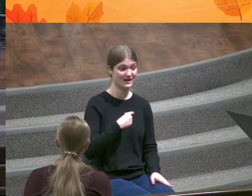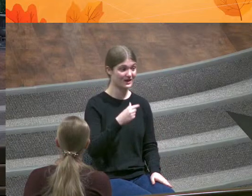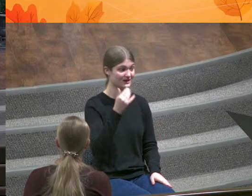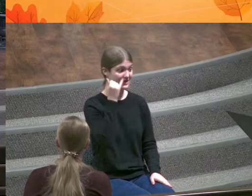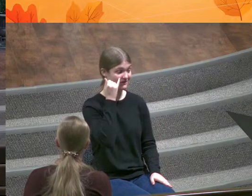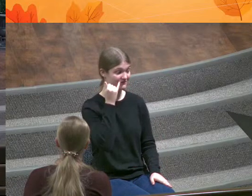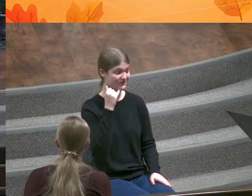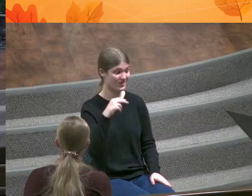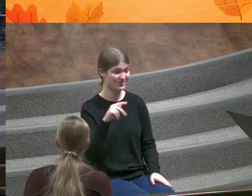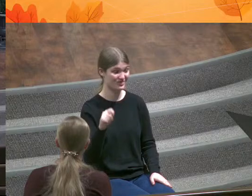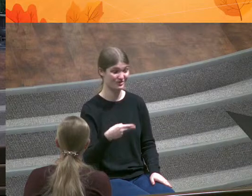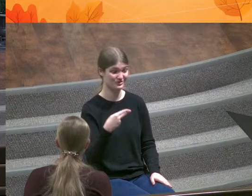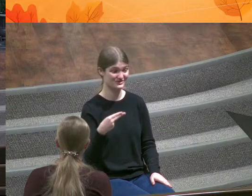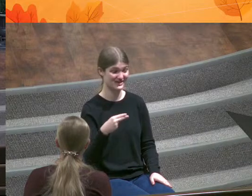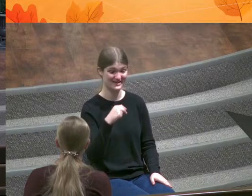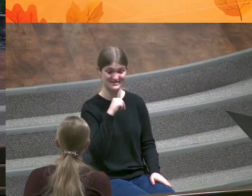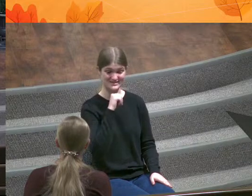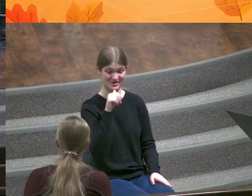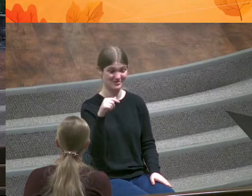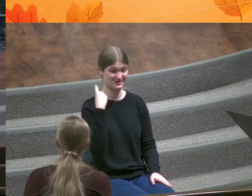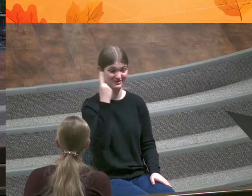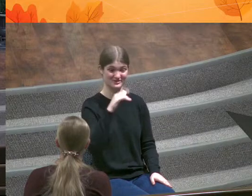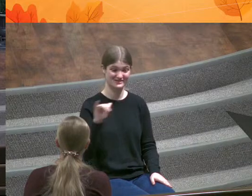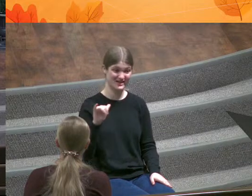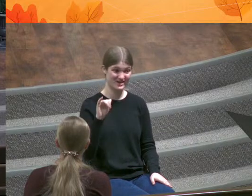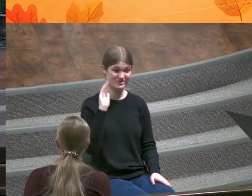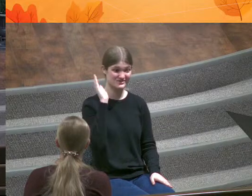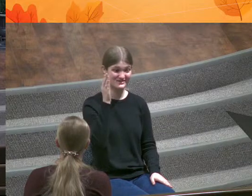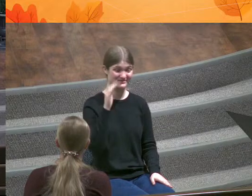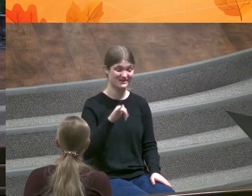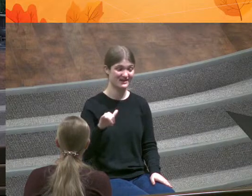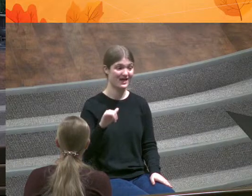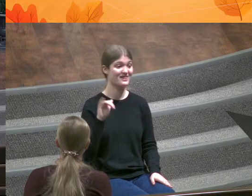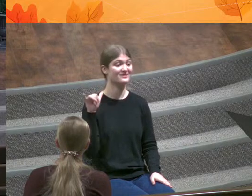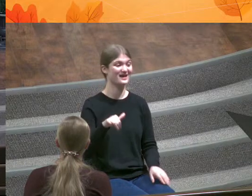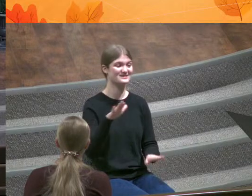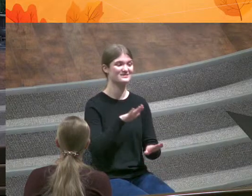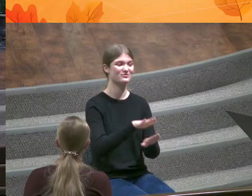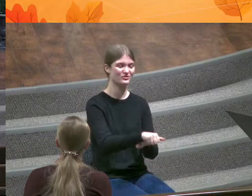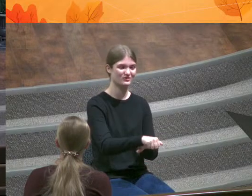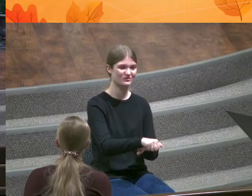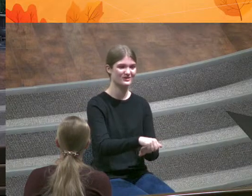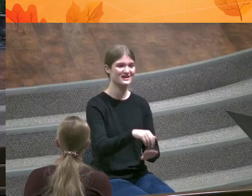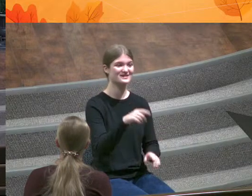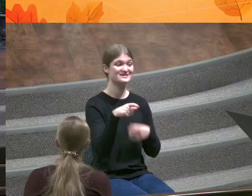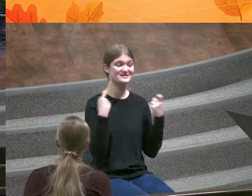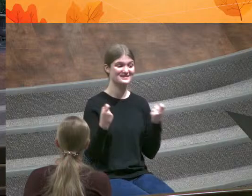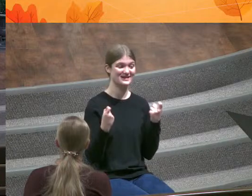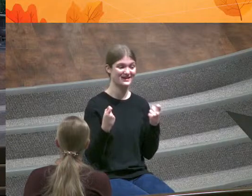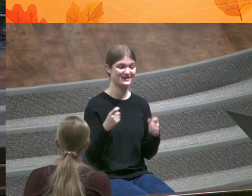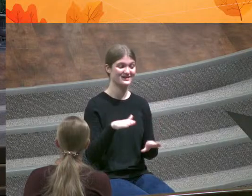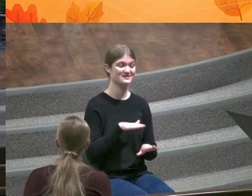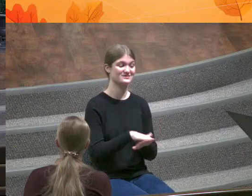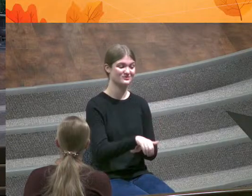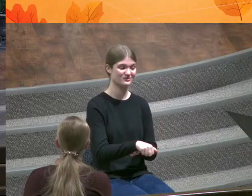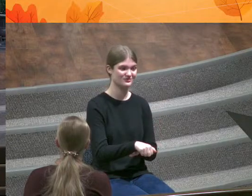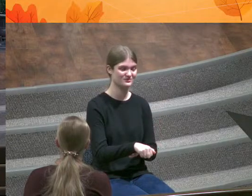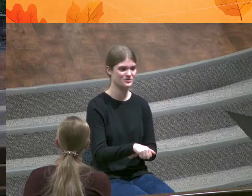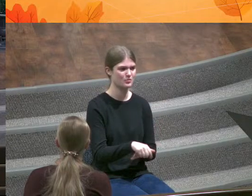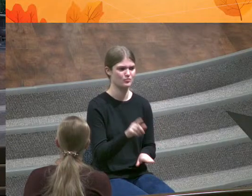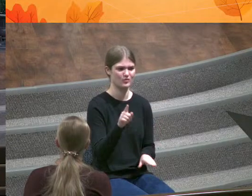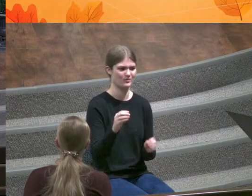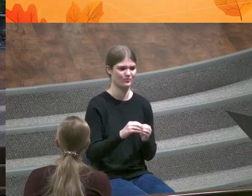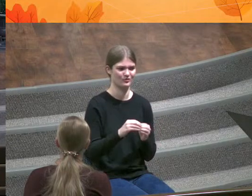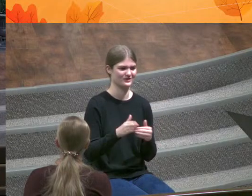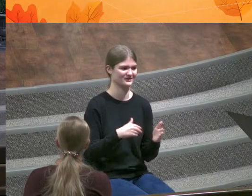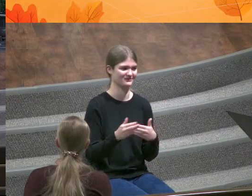And if by Thursday that's not what it looks like or sounds like, that's hypocritical. Sin by its very nature is hypocritical. So come on, one